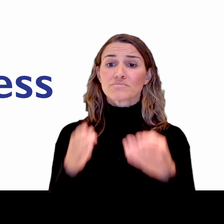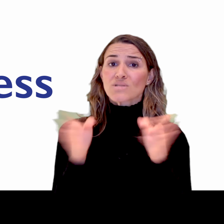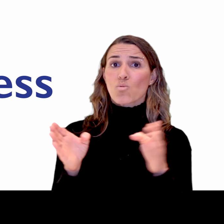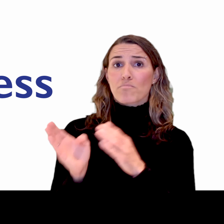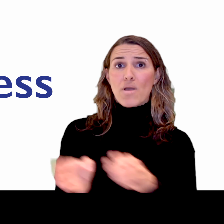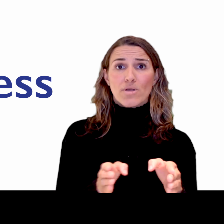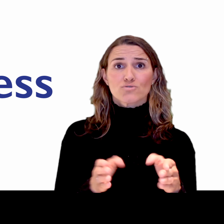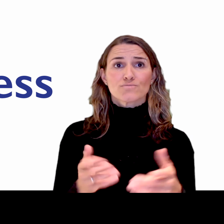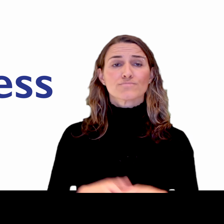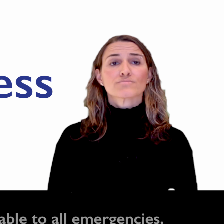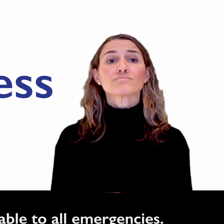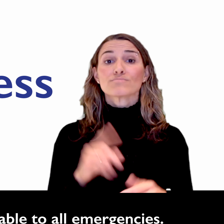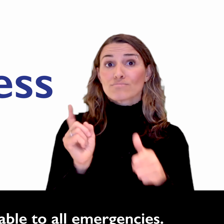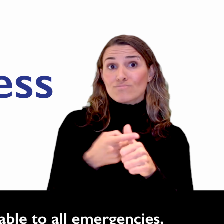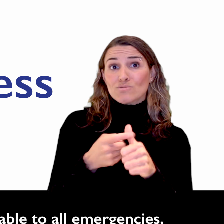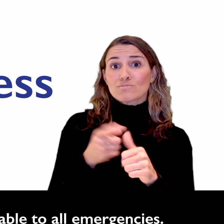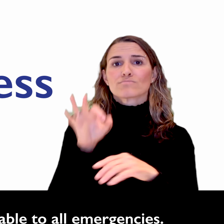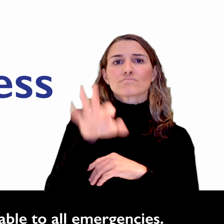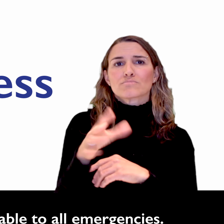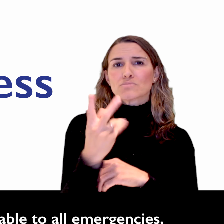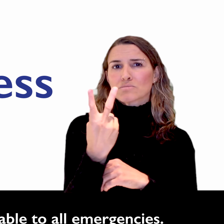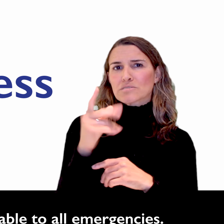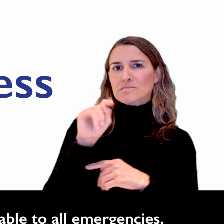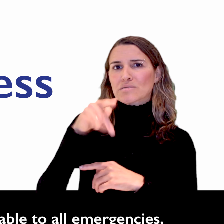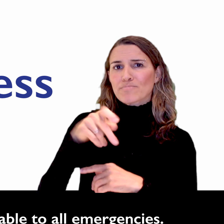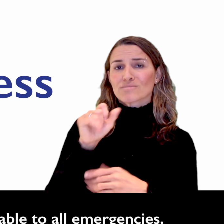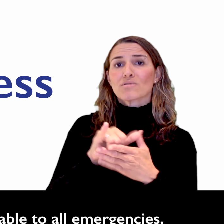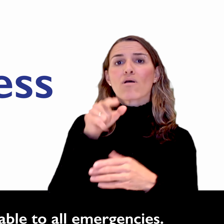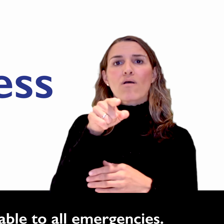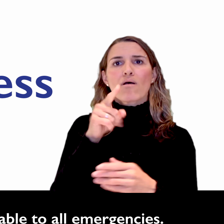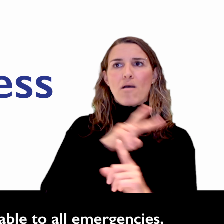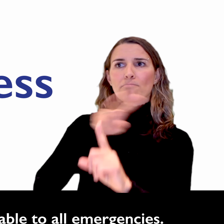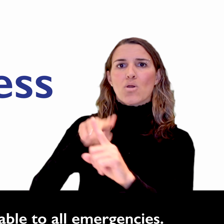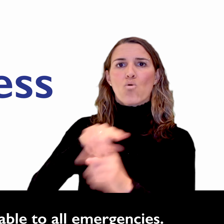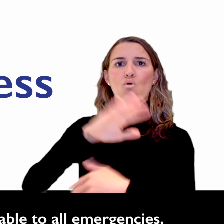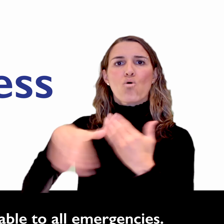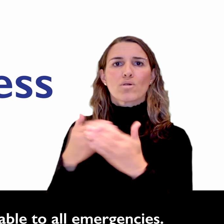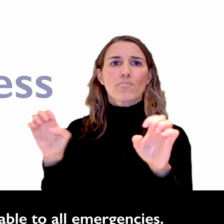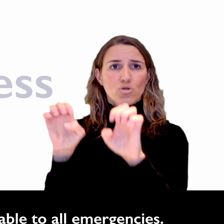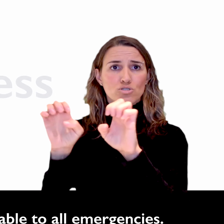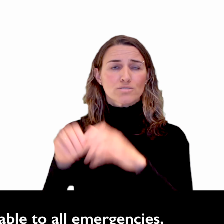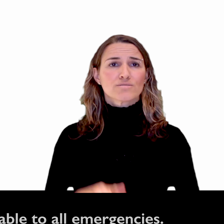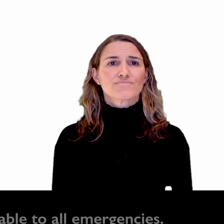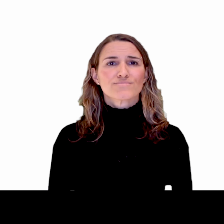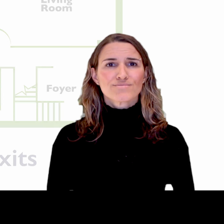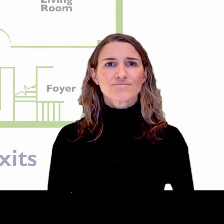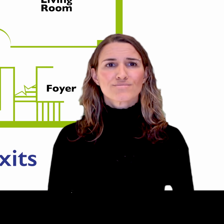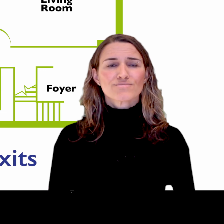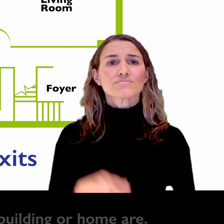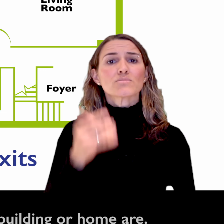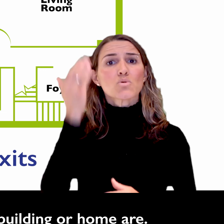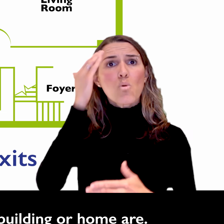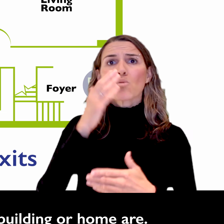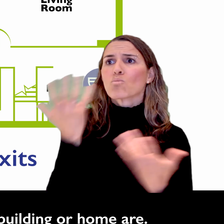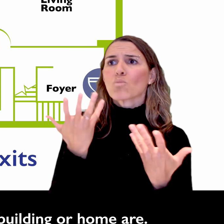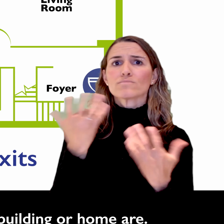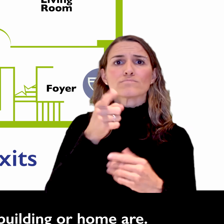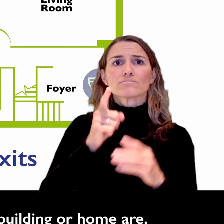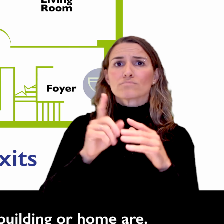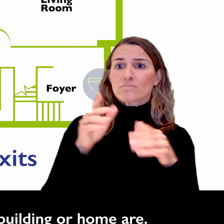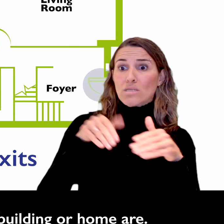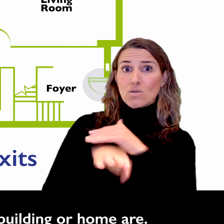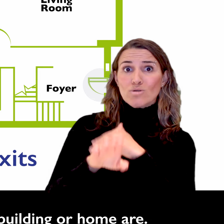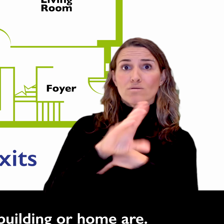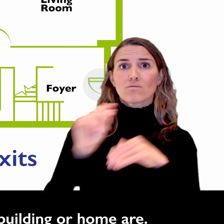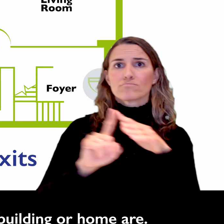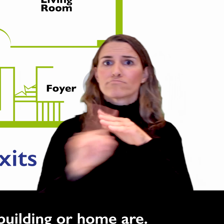General preparedness. But first, a couple of general tips that are applicable to all emergencies. Know where the